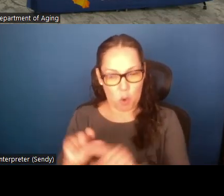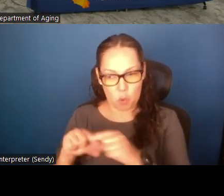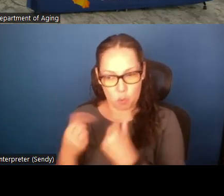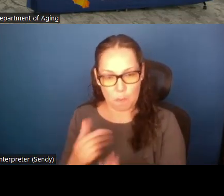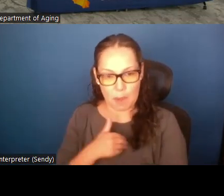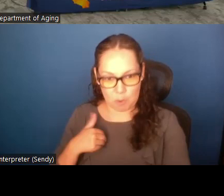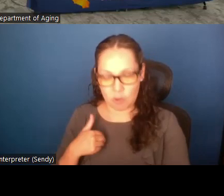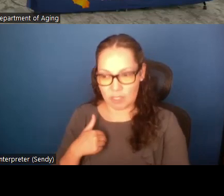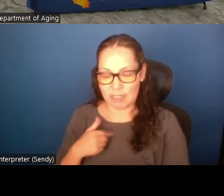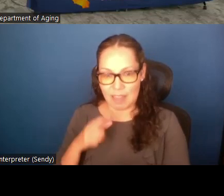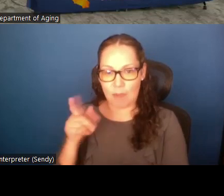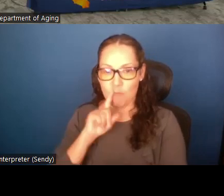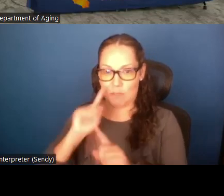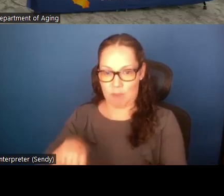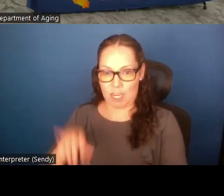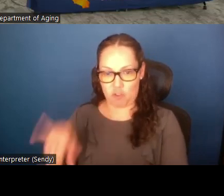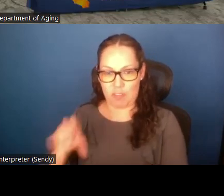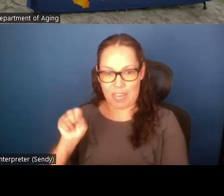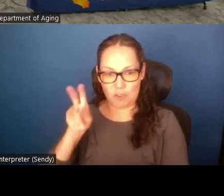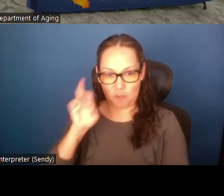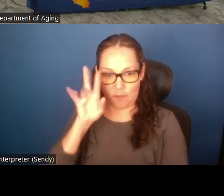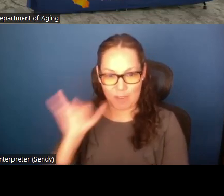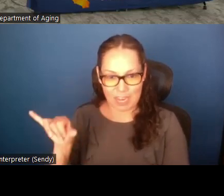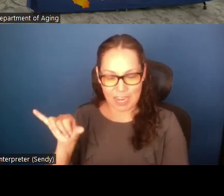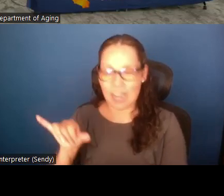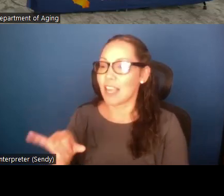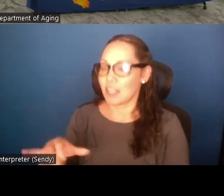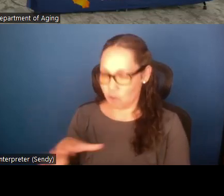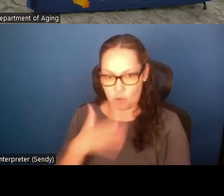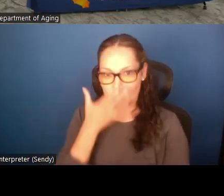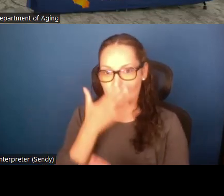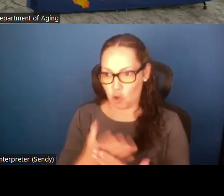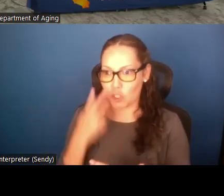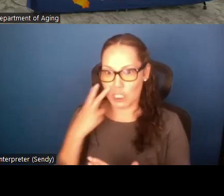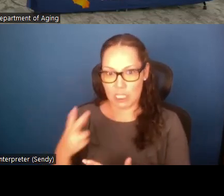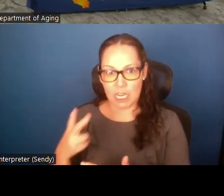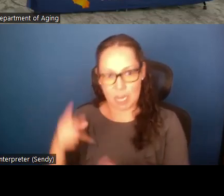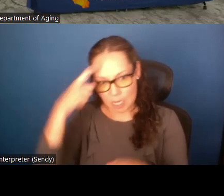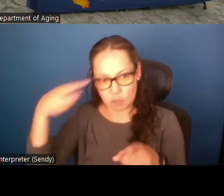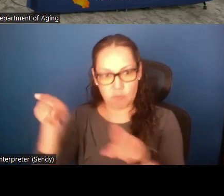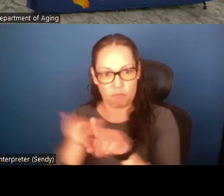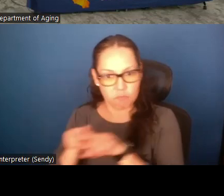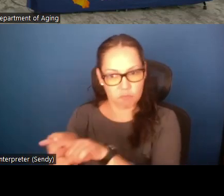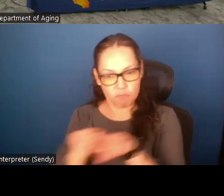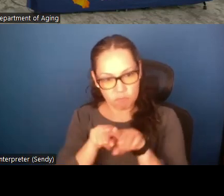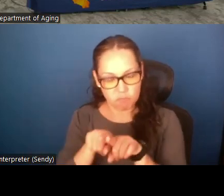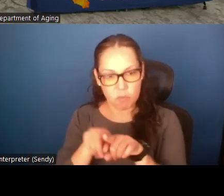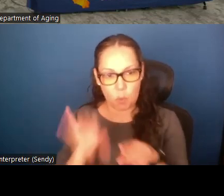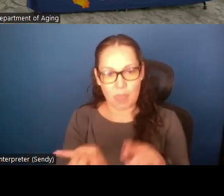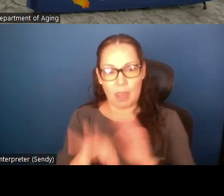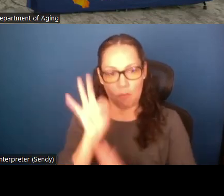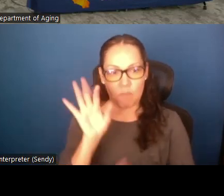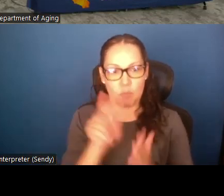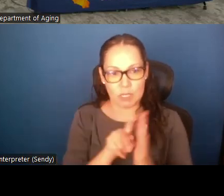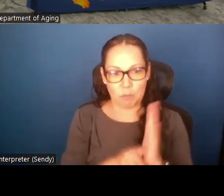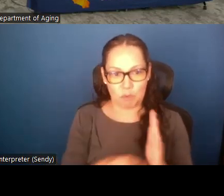survey. So it's nice to see that there is general alignment and agreement with the principles that were defined. In the